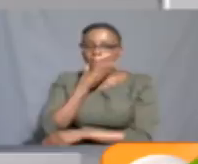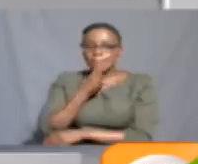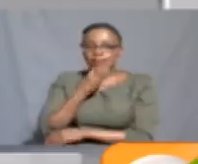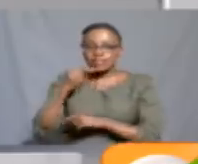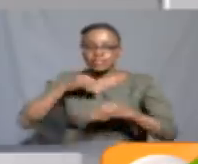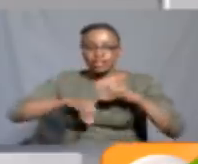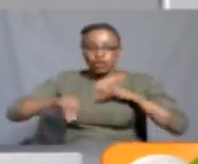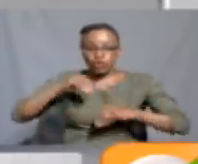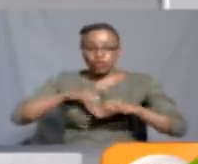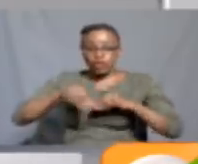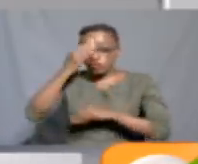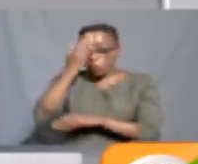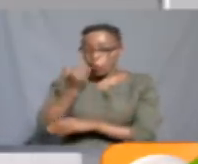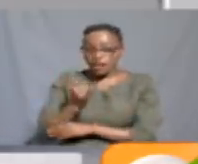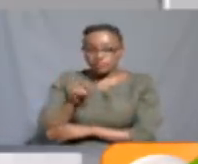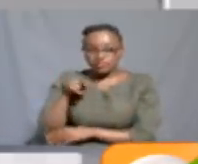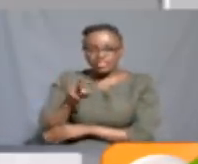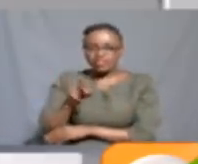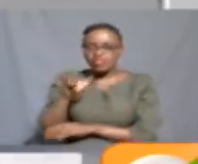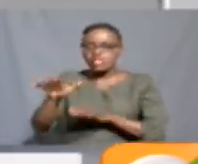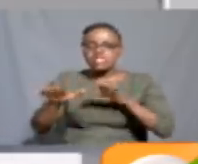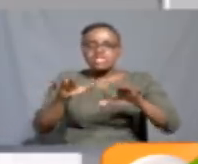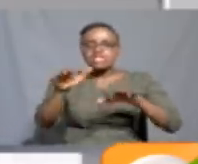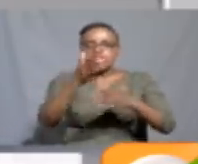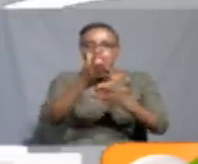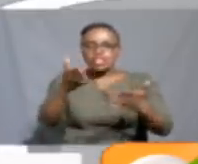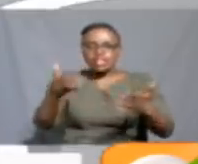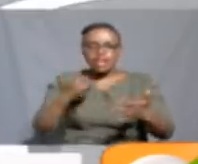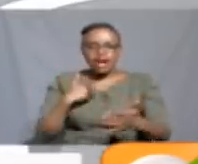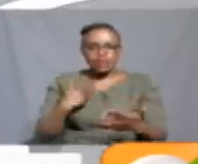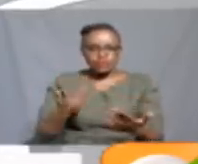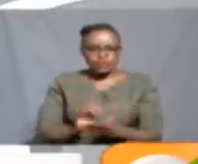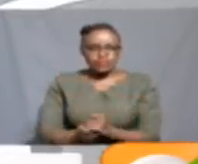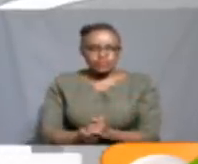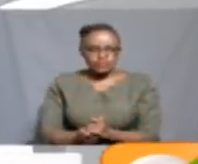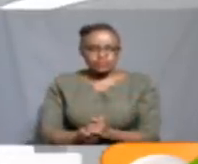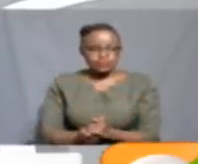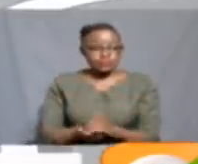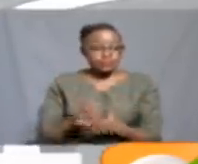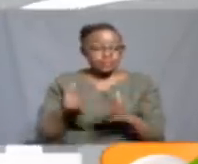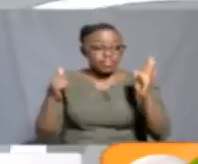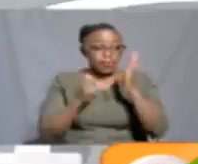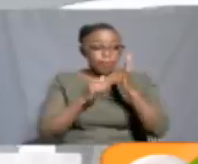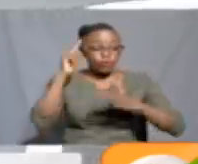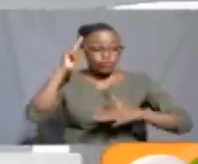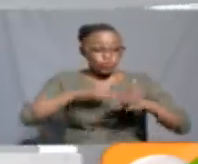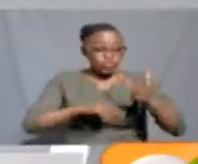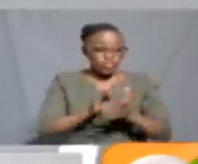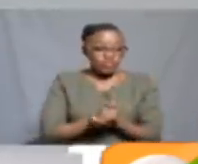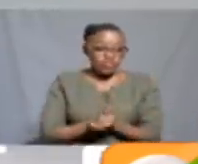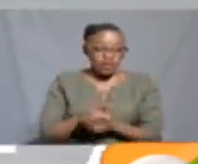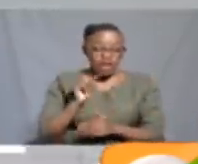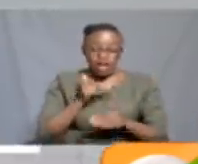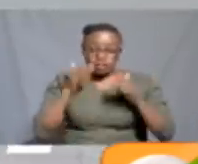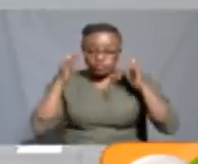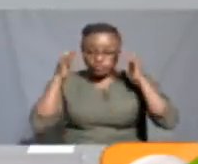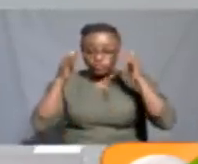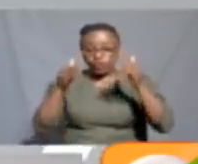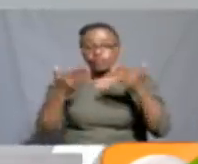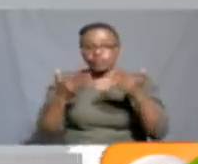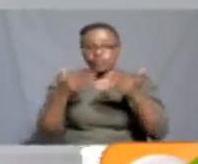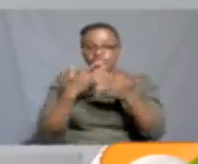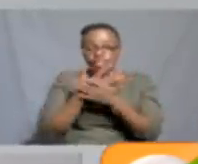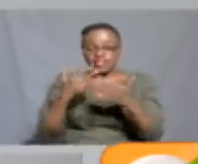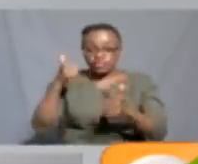Corruption, because he is all over the place. The point is that let's not look at the ill things that